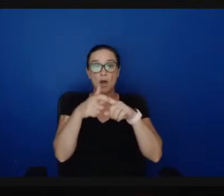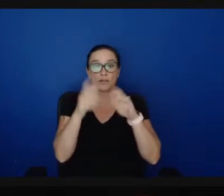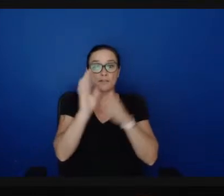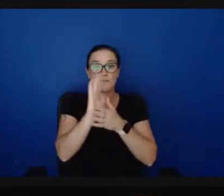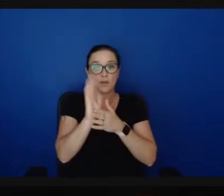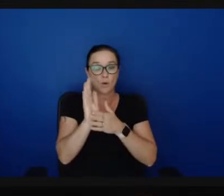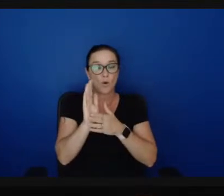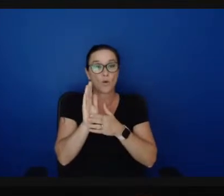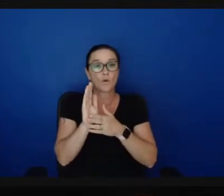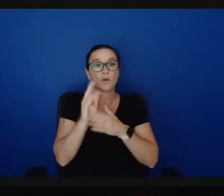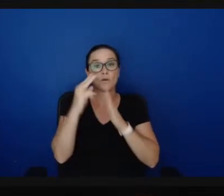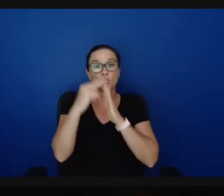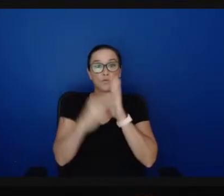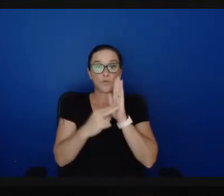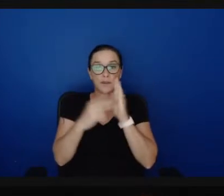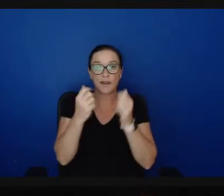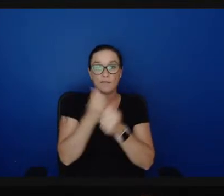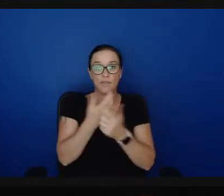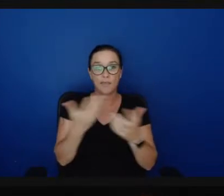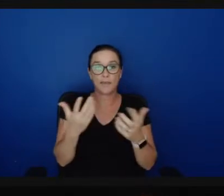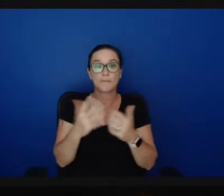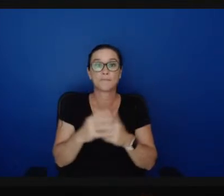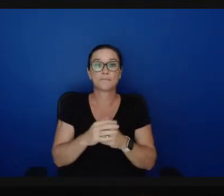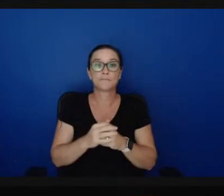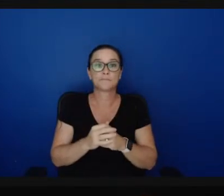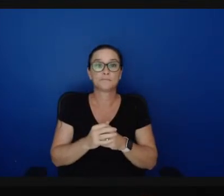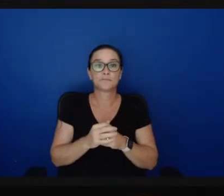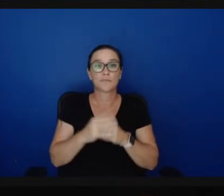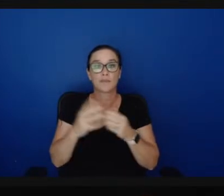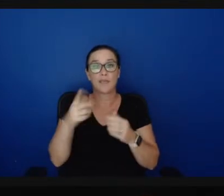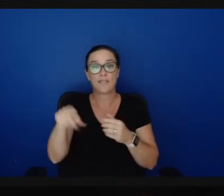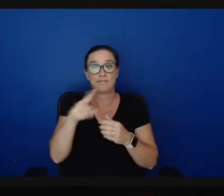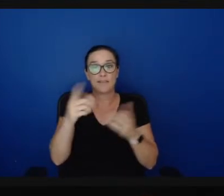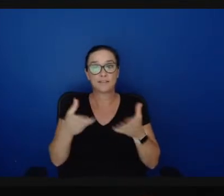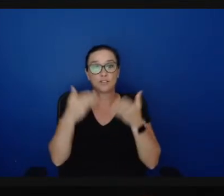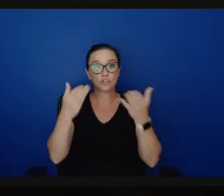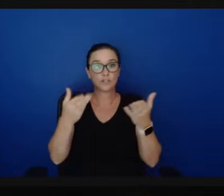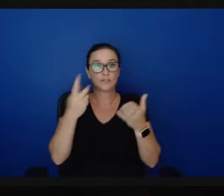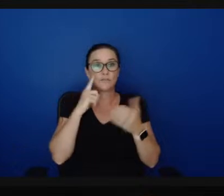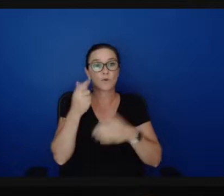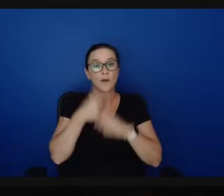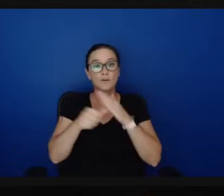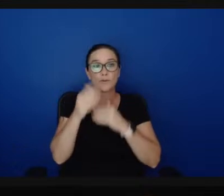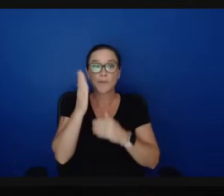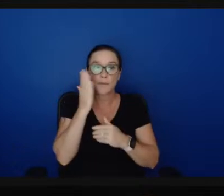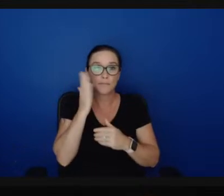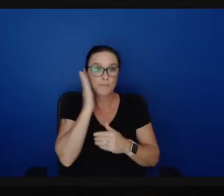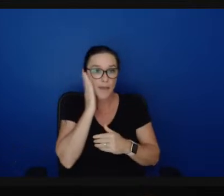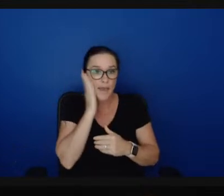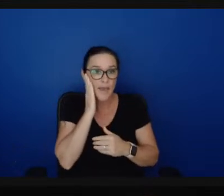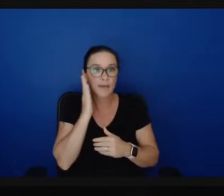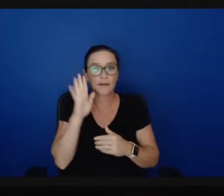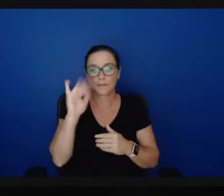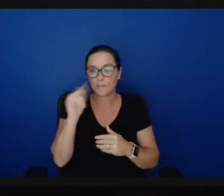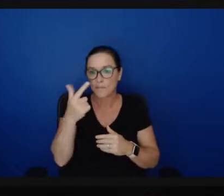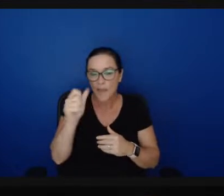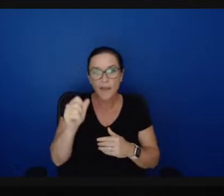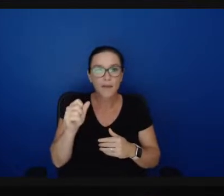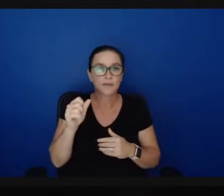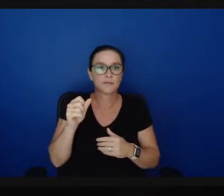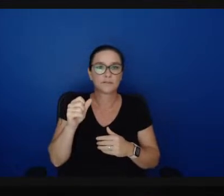items. All kinds of things suggested by this organization for under the bed bags, essential and